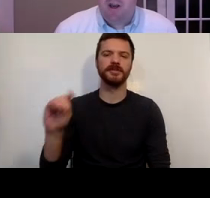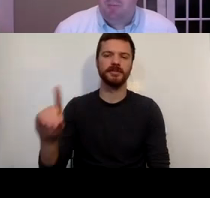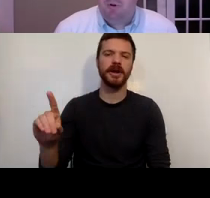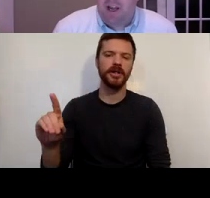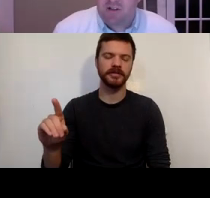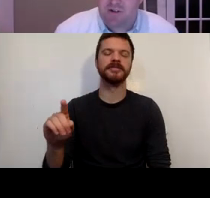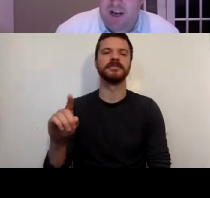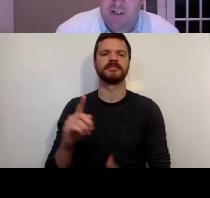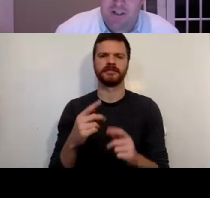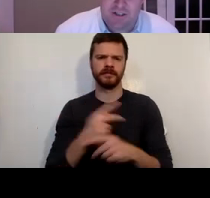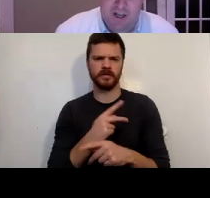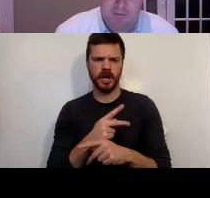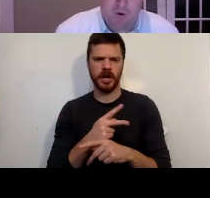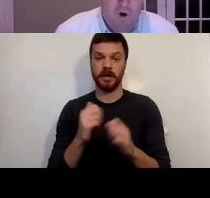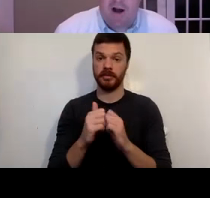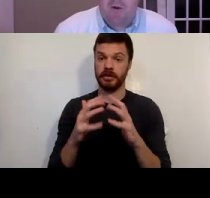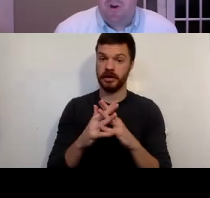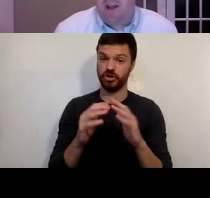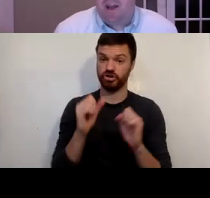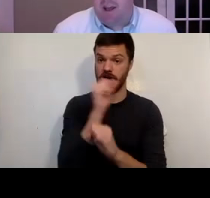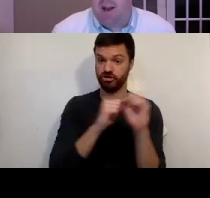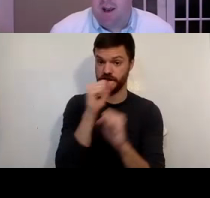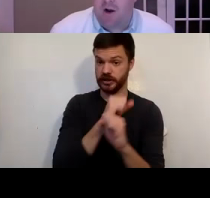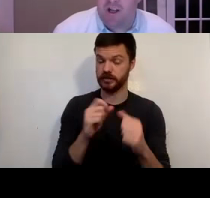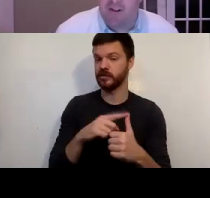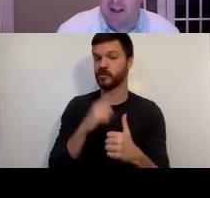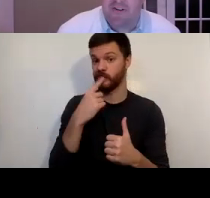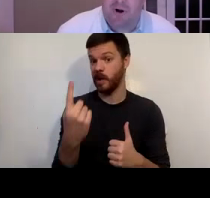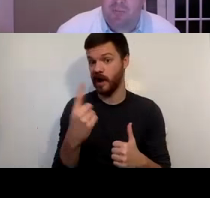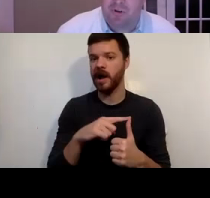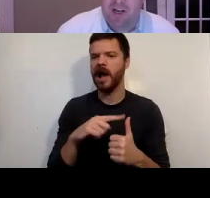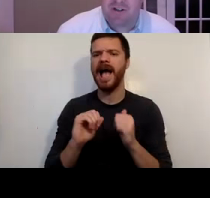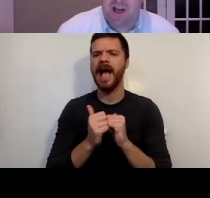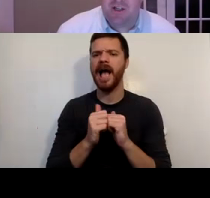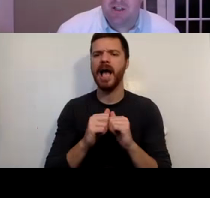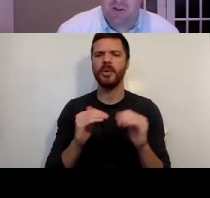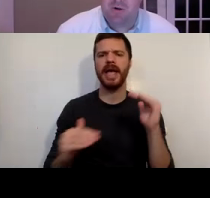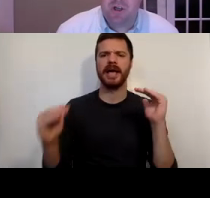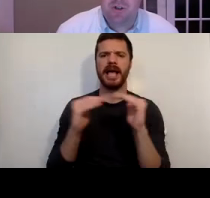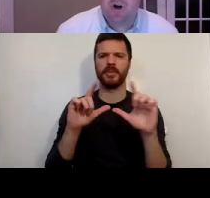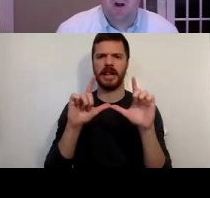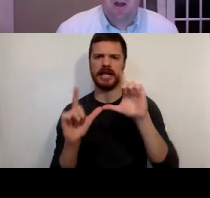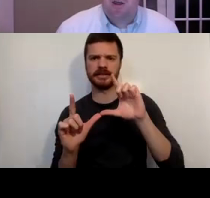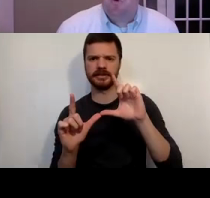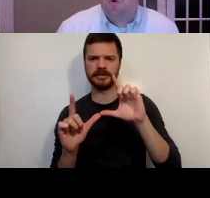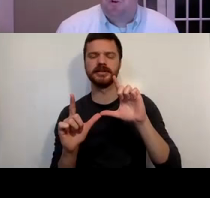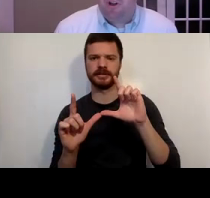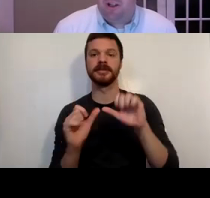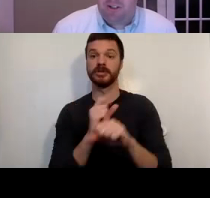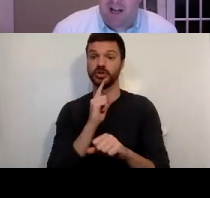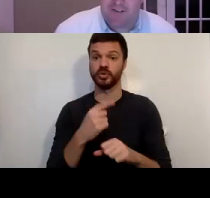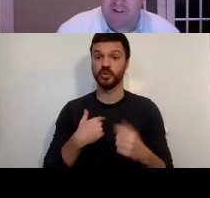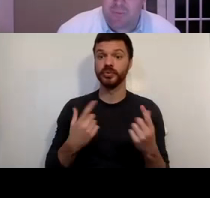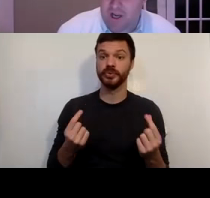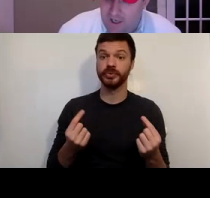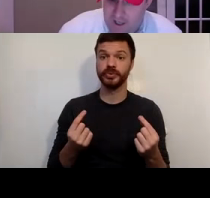can implementation strategies, like one, how can we take an equity lens to our implementation strategies to ensure that what we're doing is